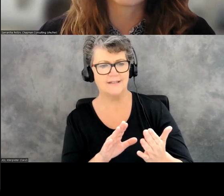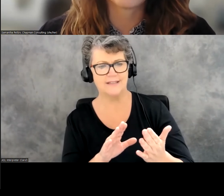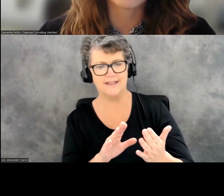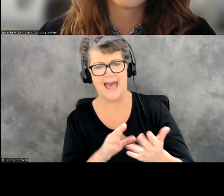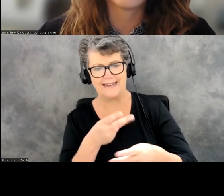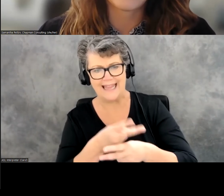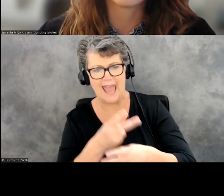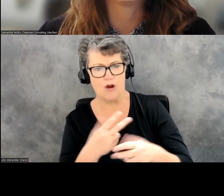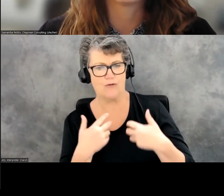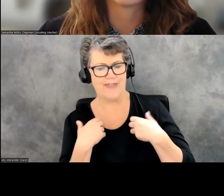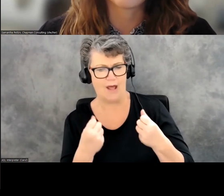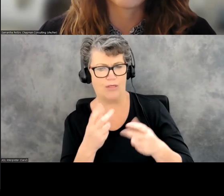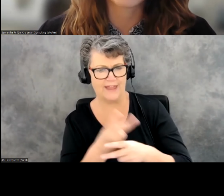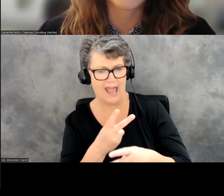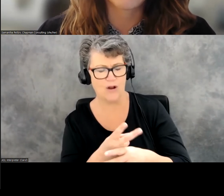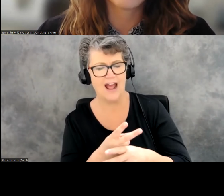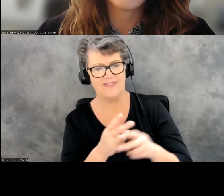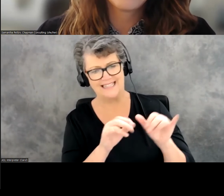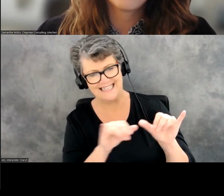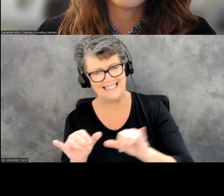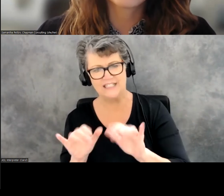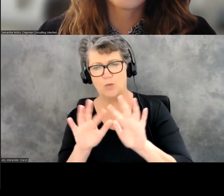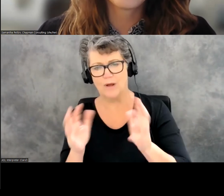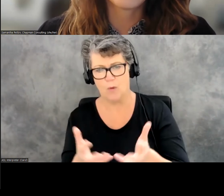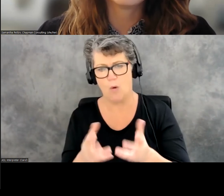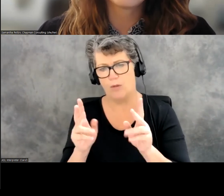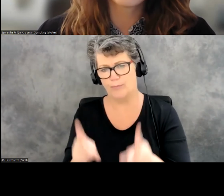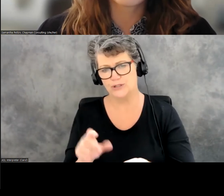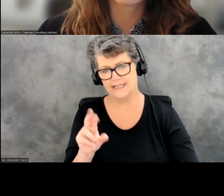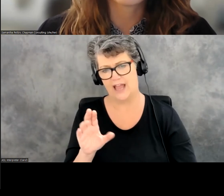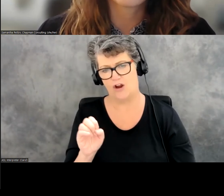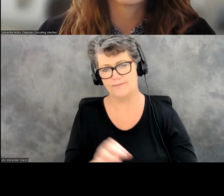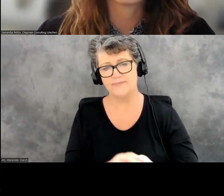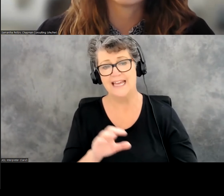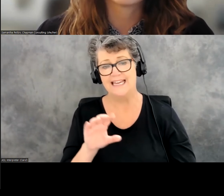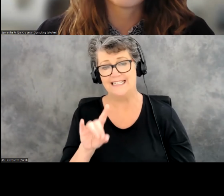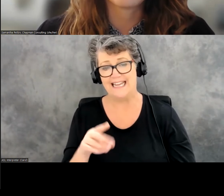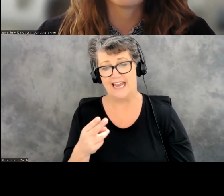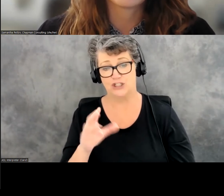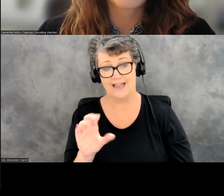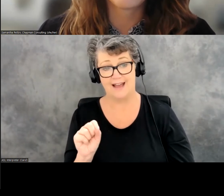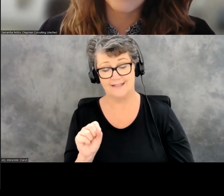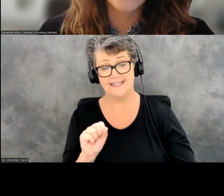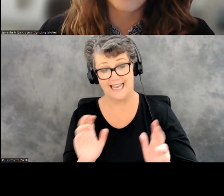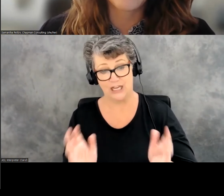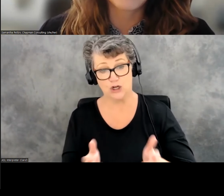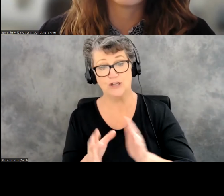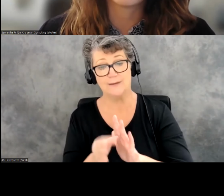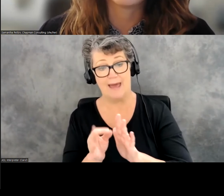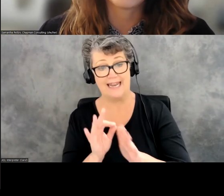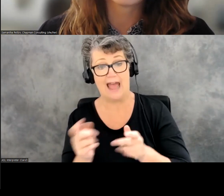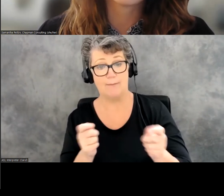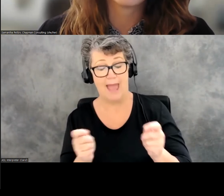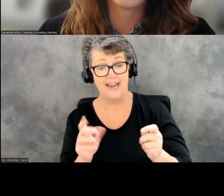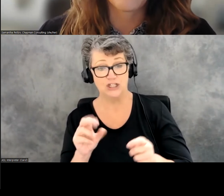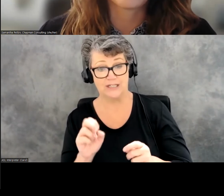be cost-effective and consistent with whole person care. And so DHCS encourages Medi-Cal managed care plans